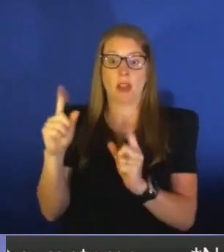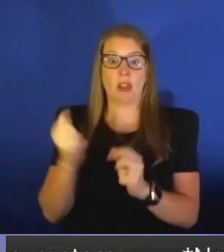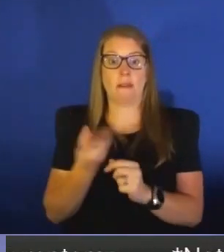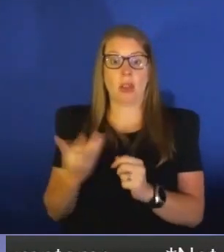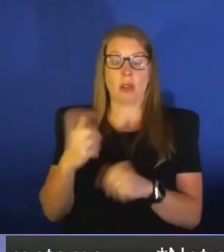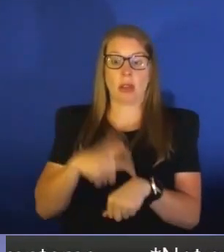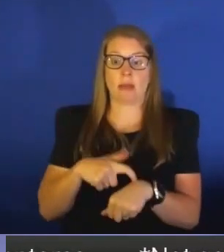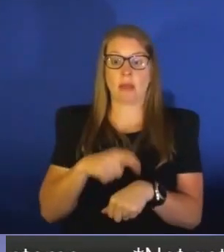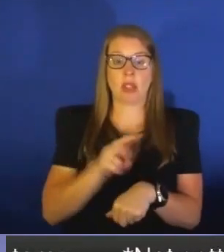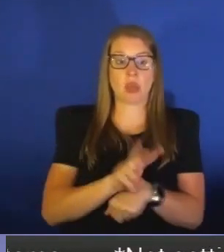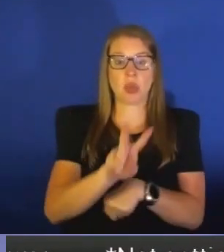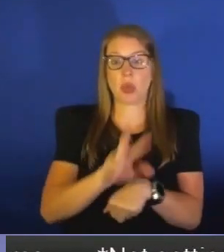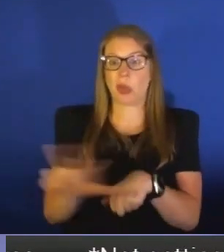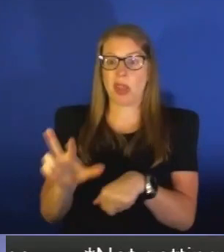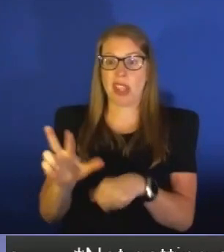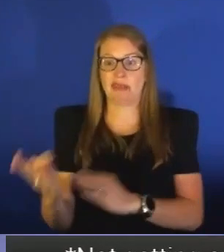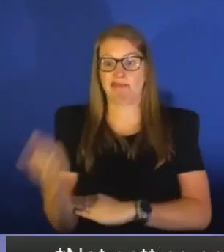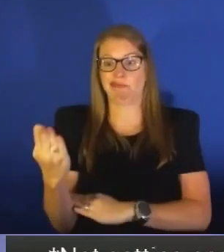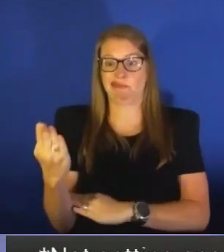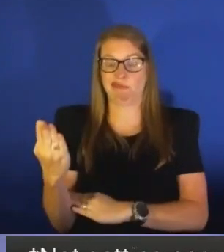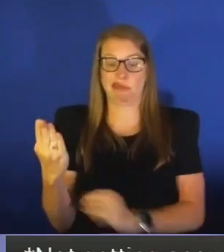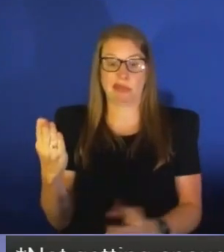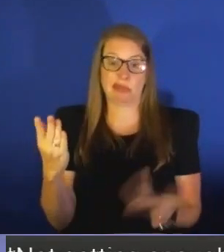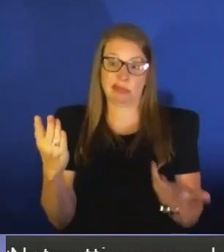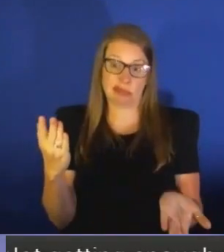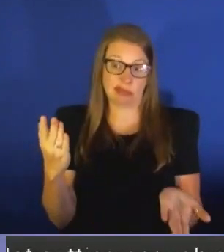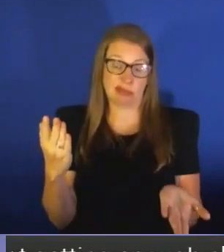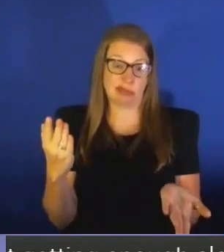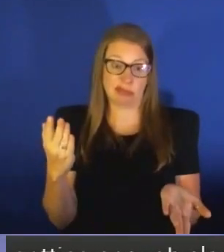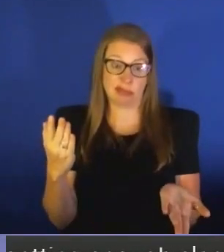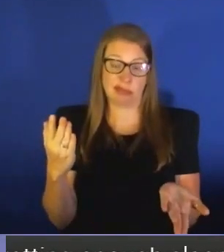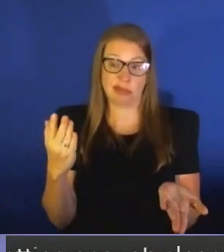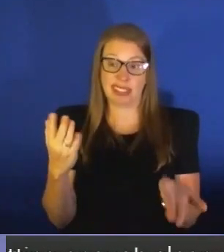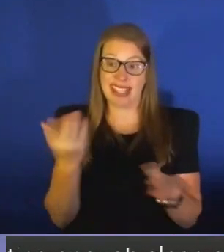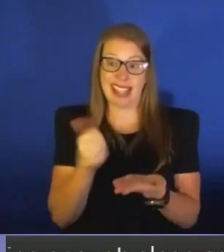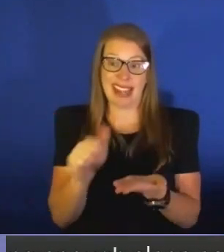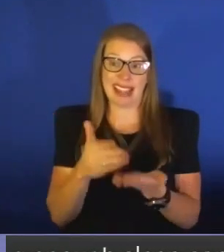3 o'clock in the morning. Anything you can do to stay asleep?